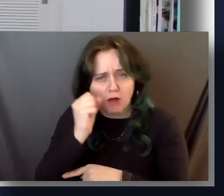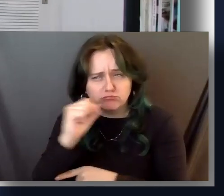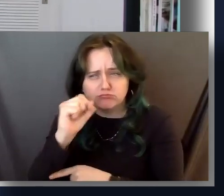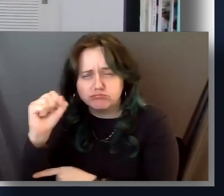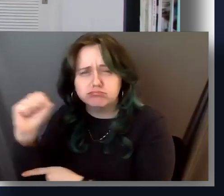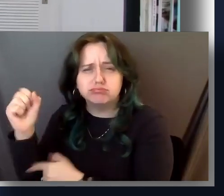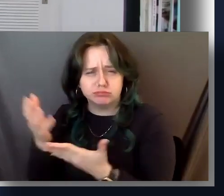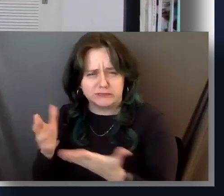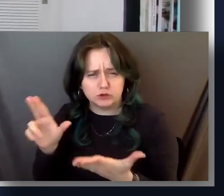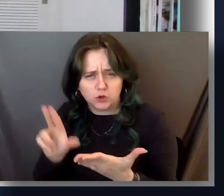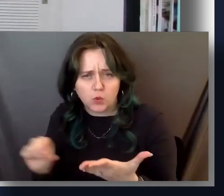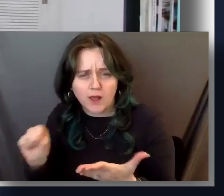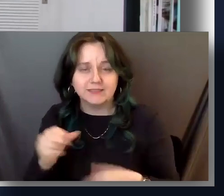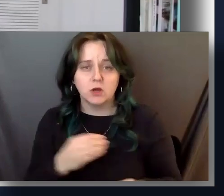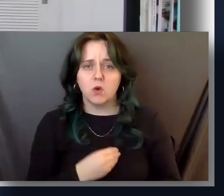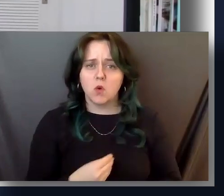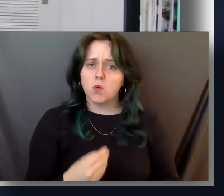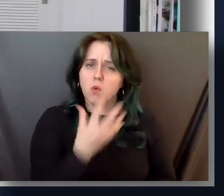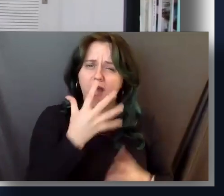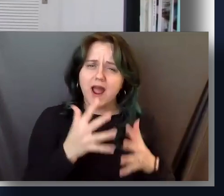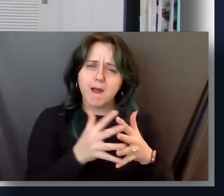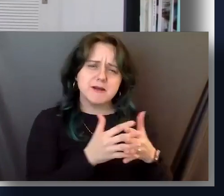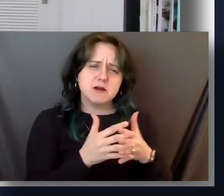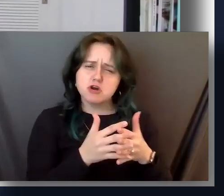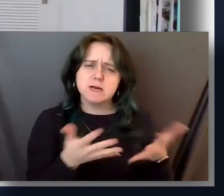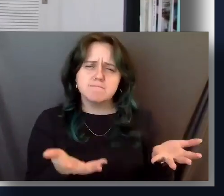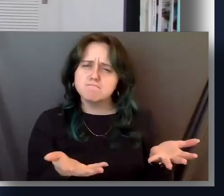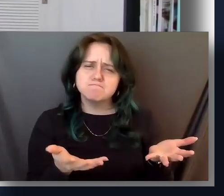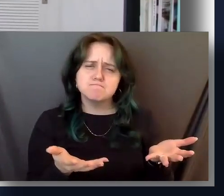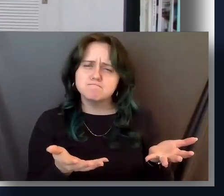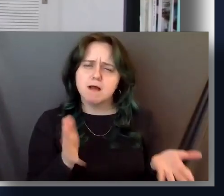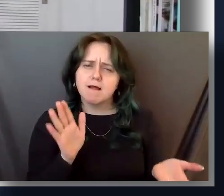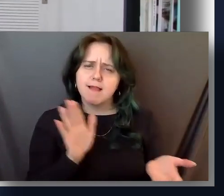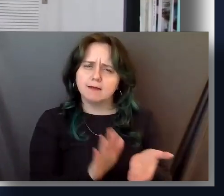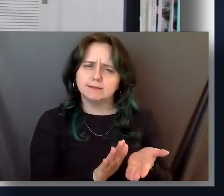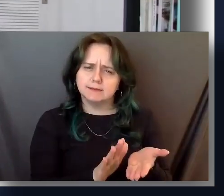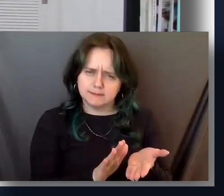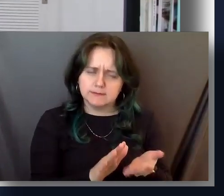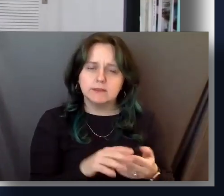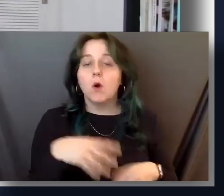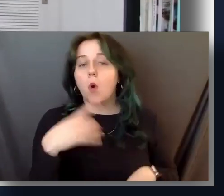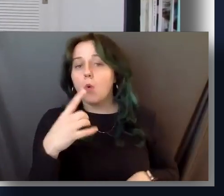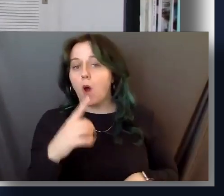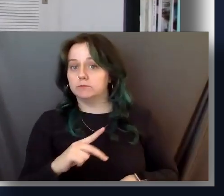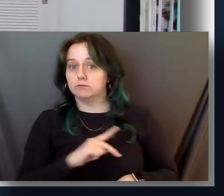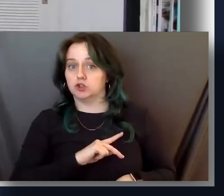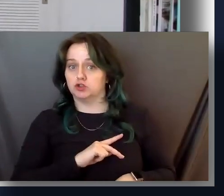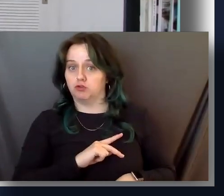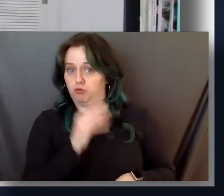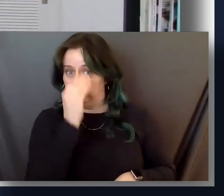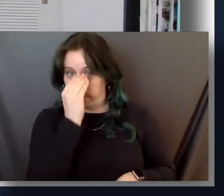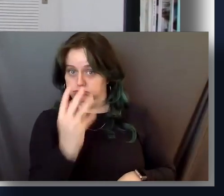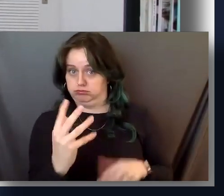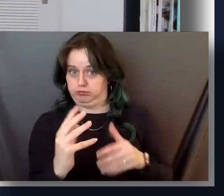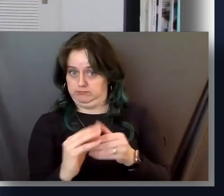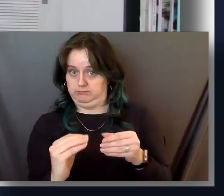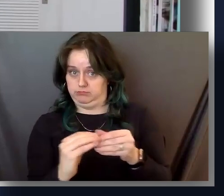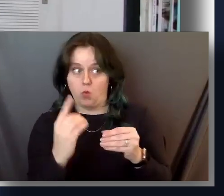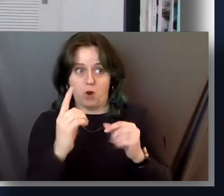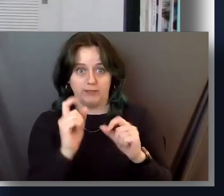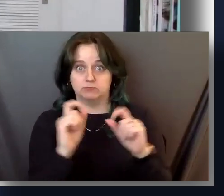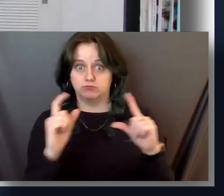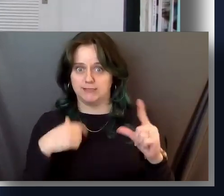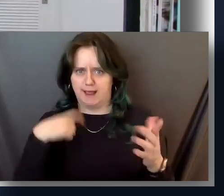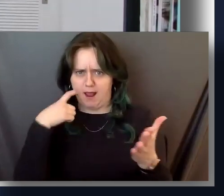United States, but white Americans do not. And you know, I'll give you a personal anecdote. One of the big surprises to